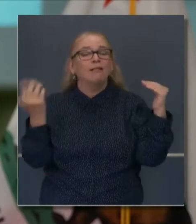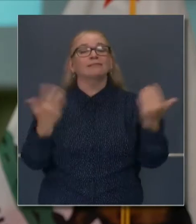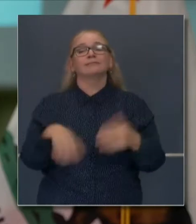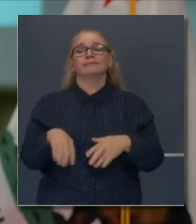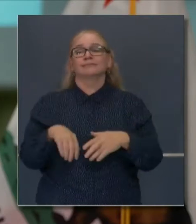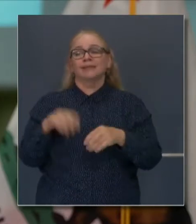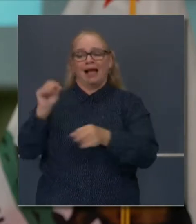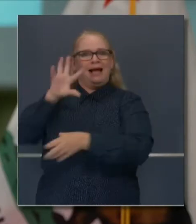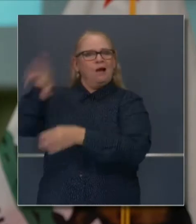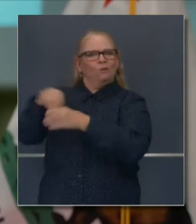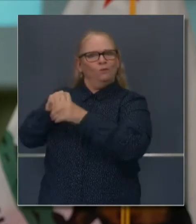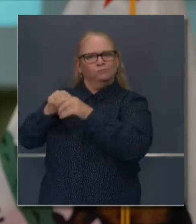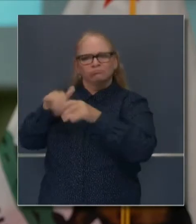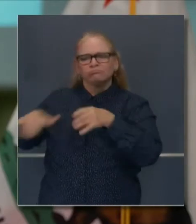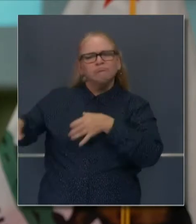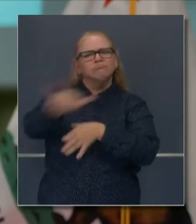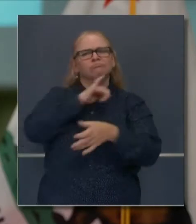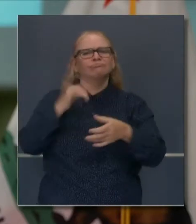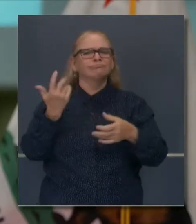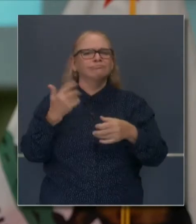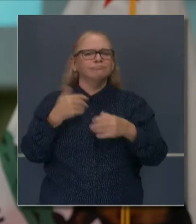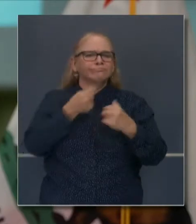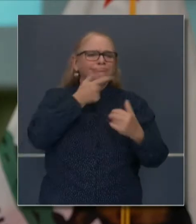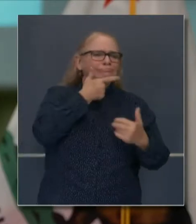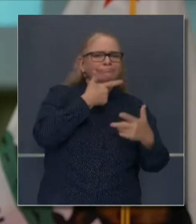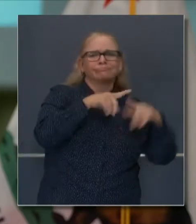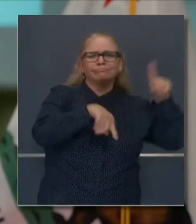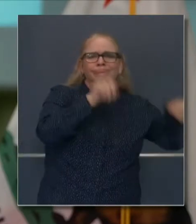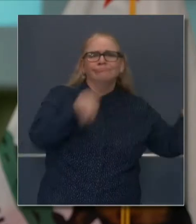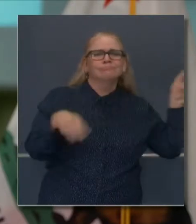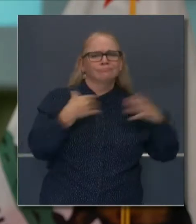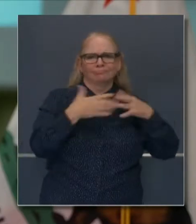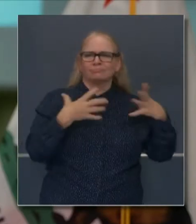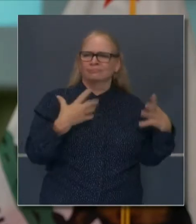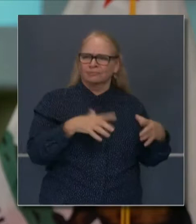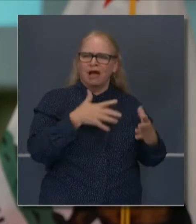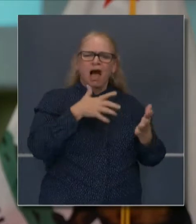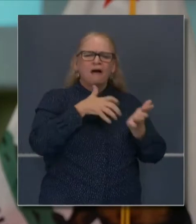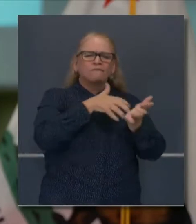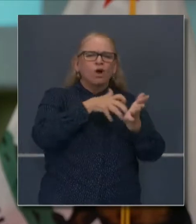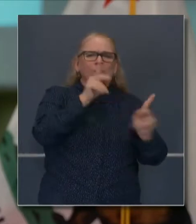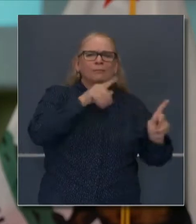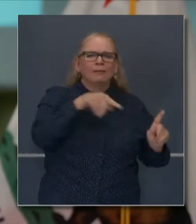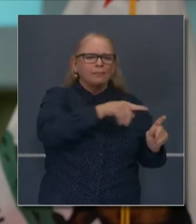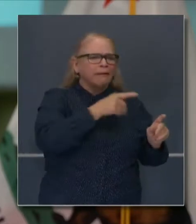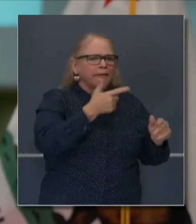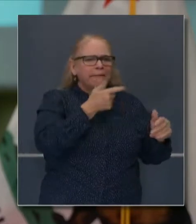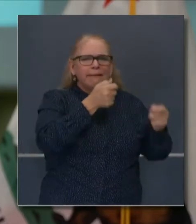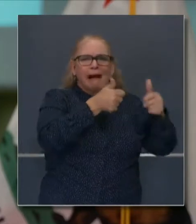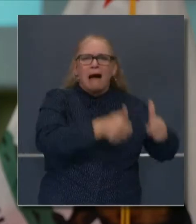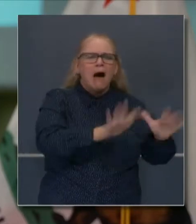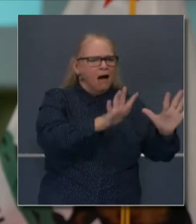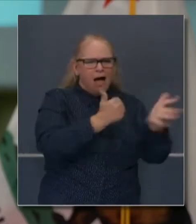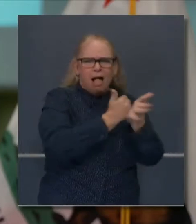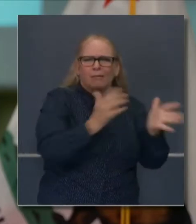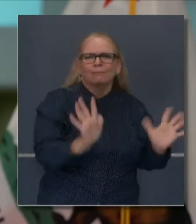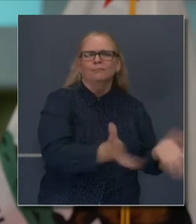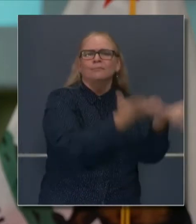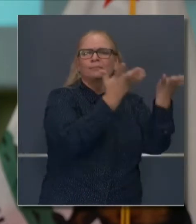all, protecting the least in California, along with Californians in